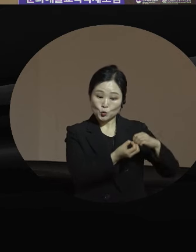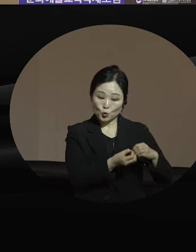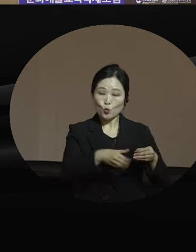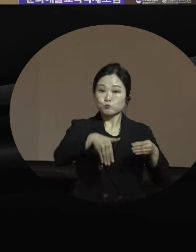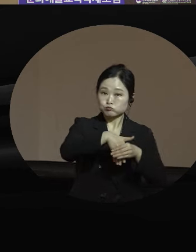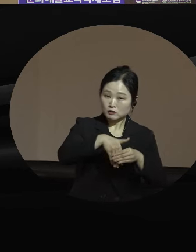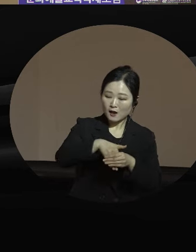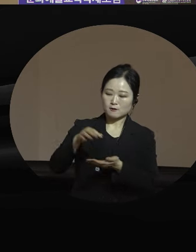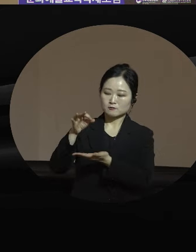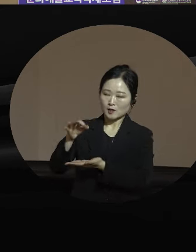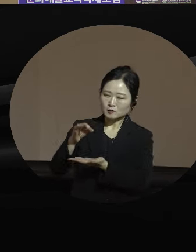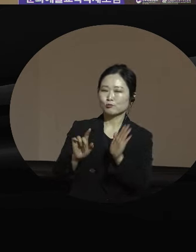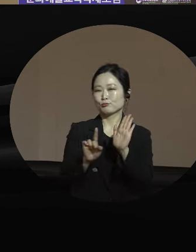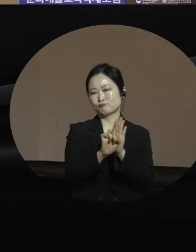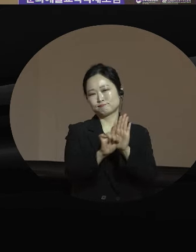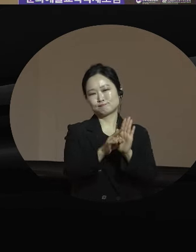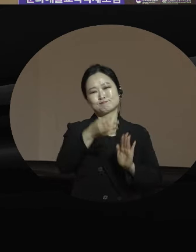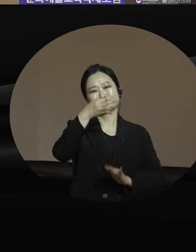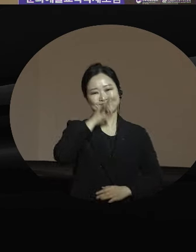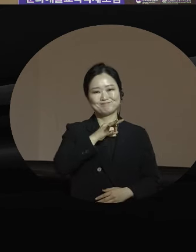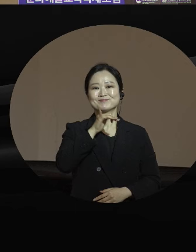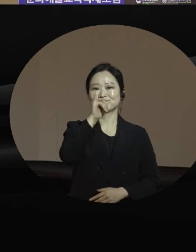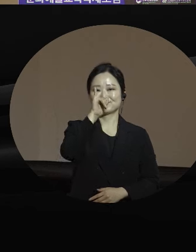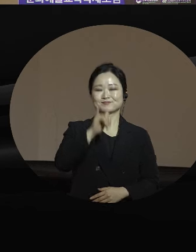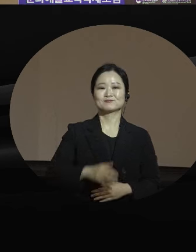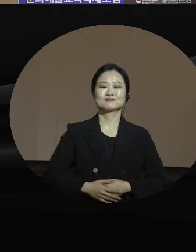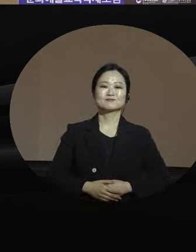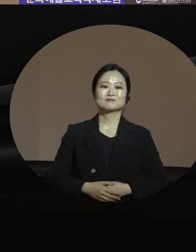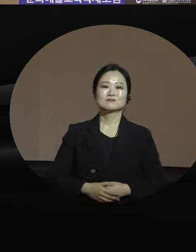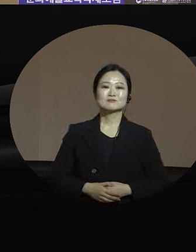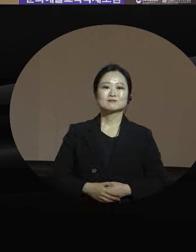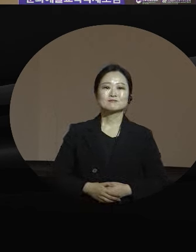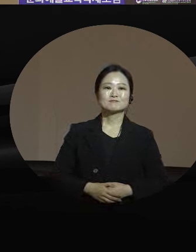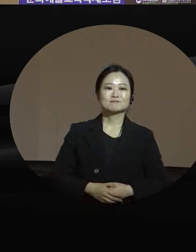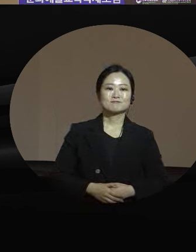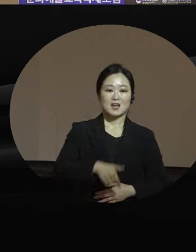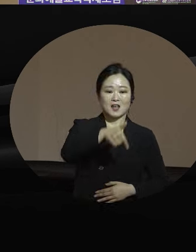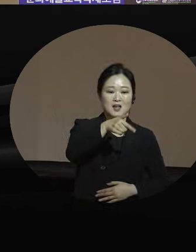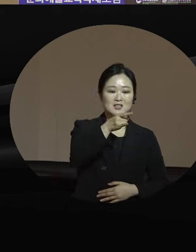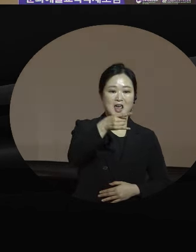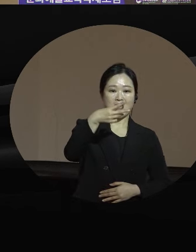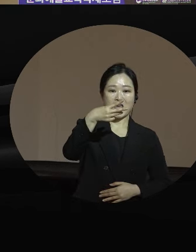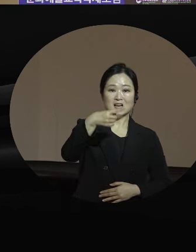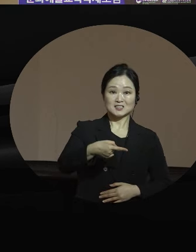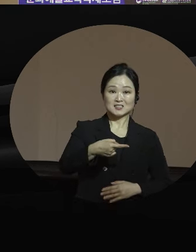and uses and of great importance in promoting the traditional culture and